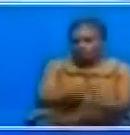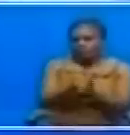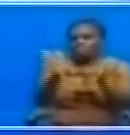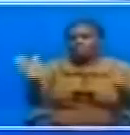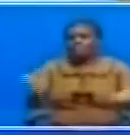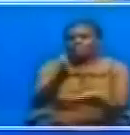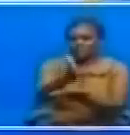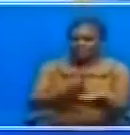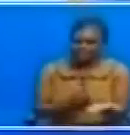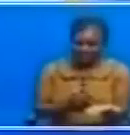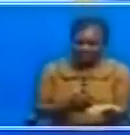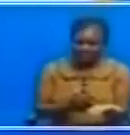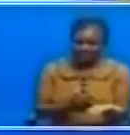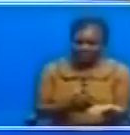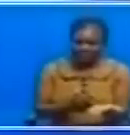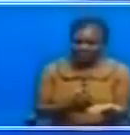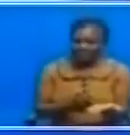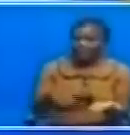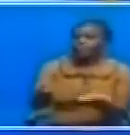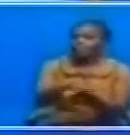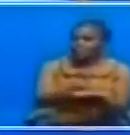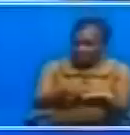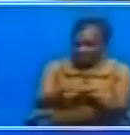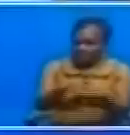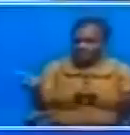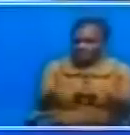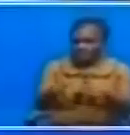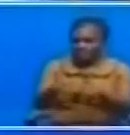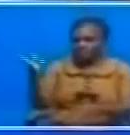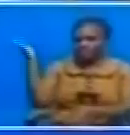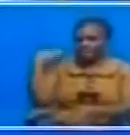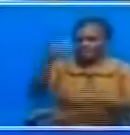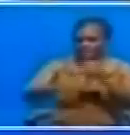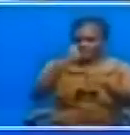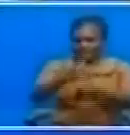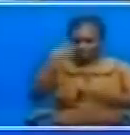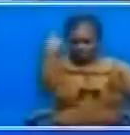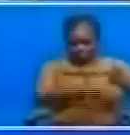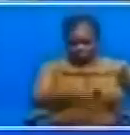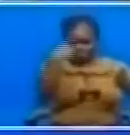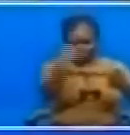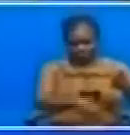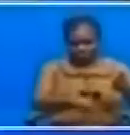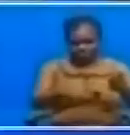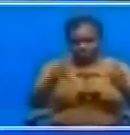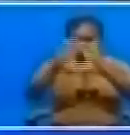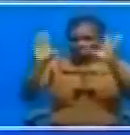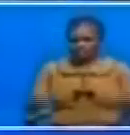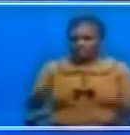sector. And based on last year's tax revenue, our wage